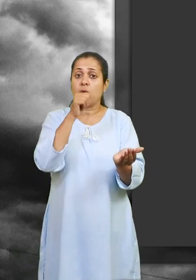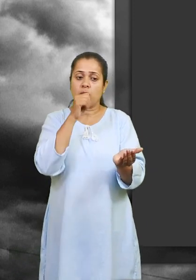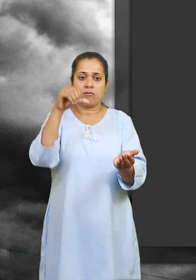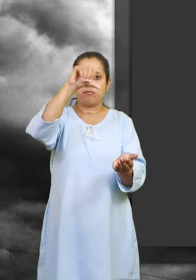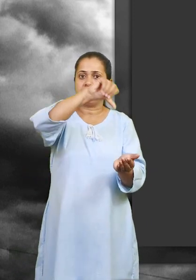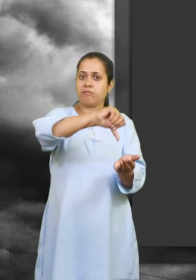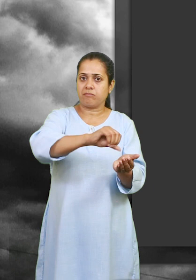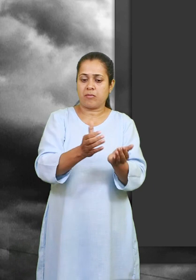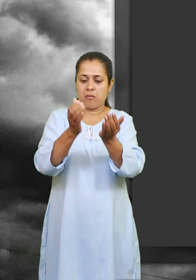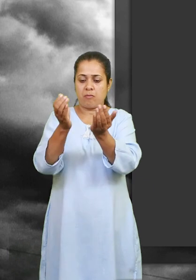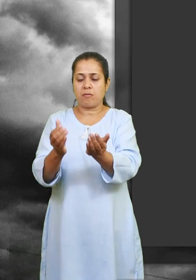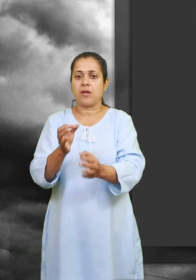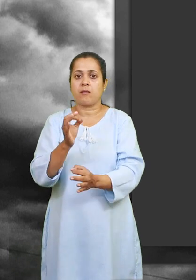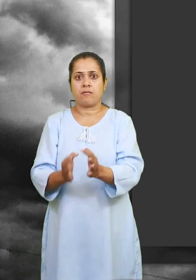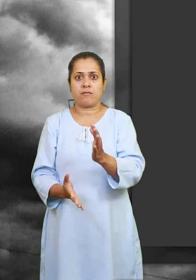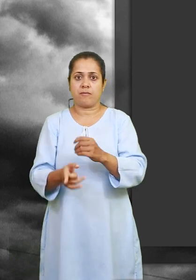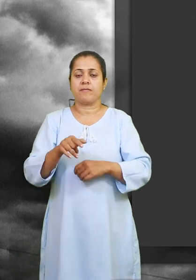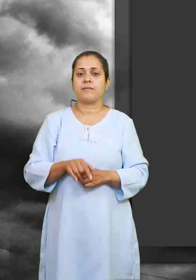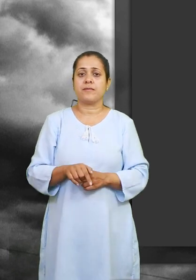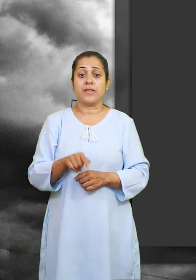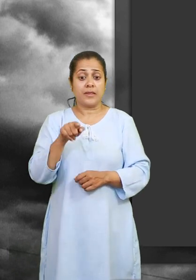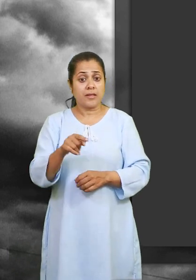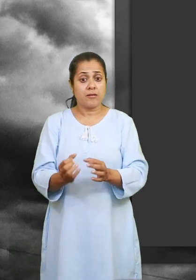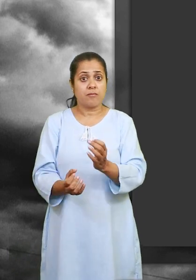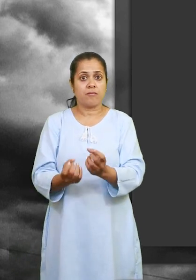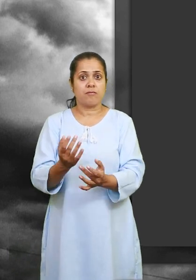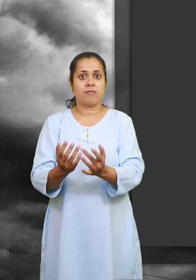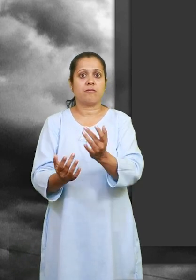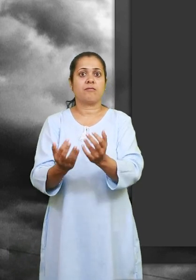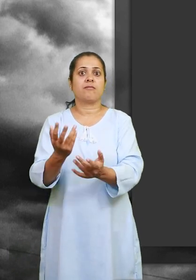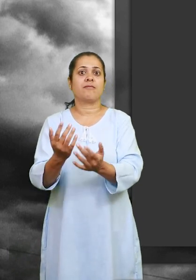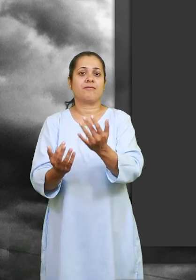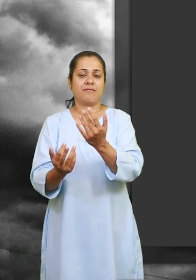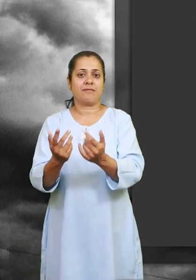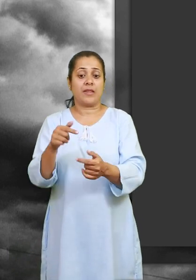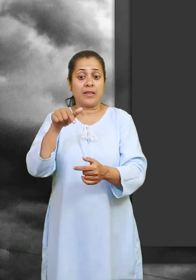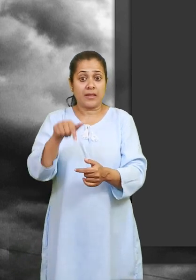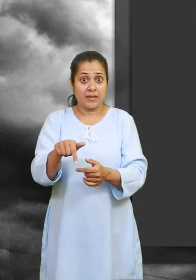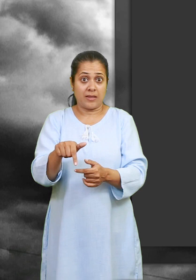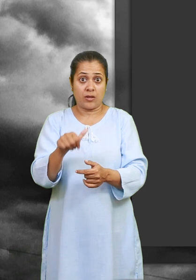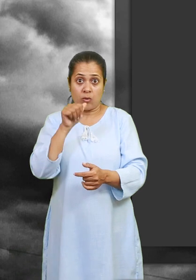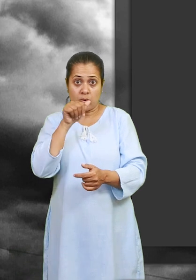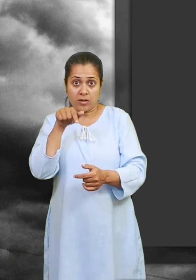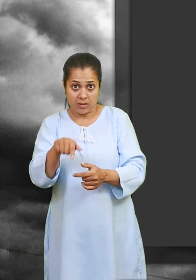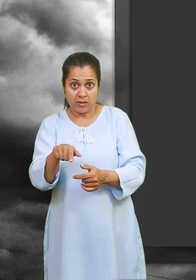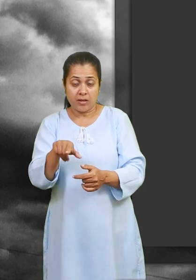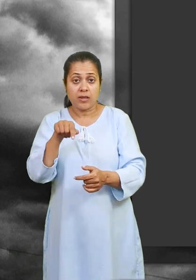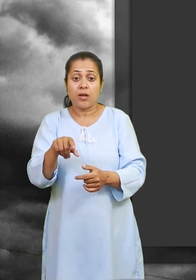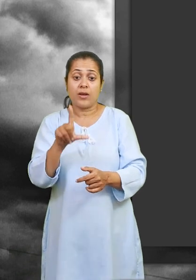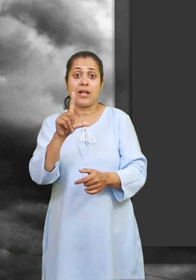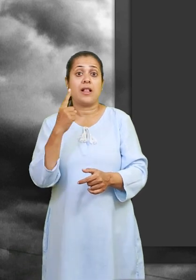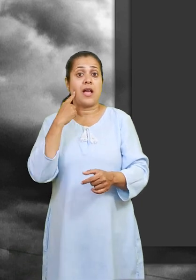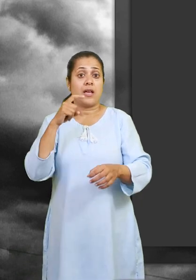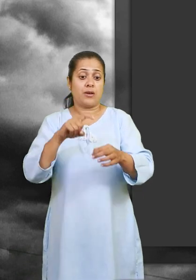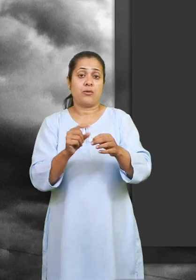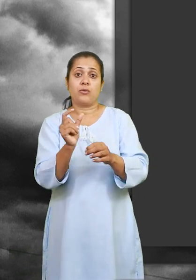put water and keep it on the flame, and I start to boil, that water which is in the liquid state